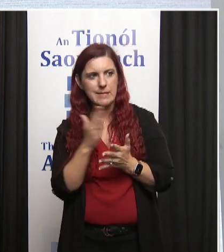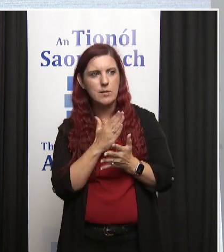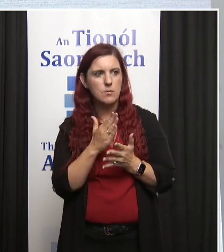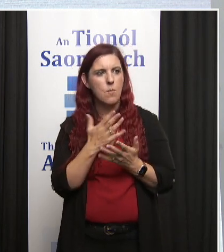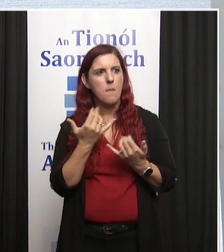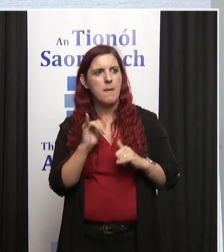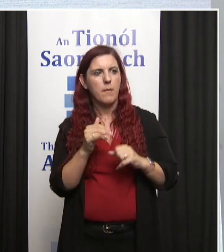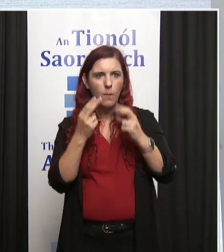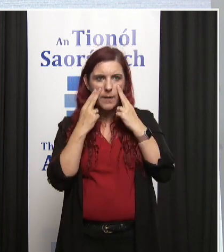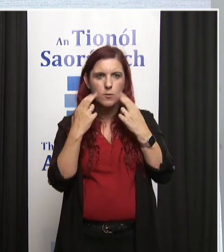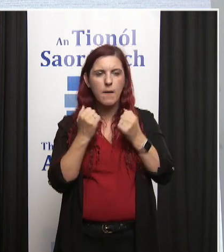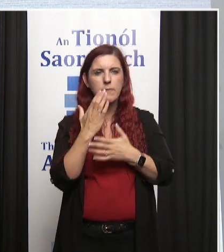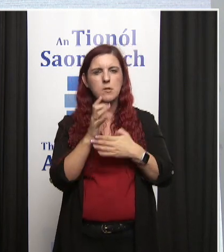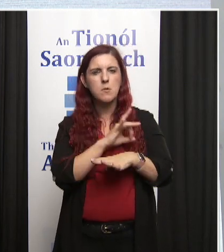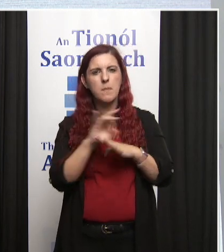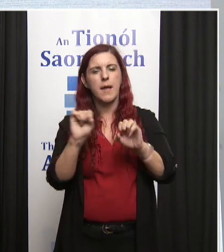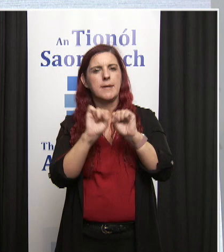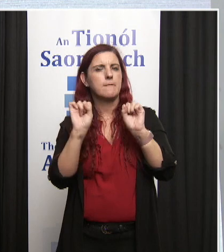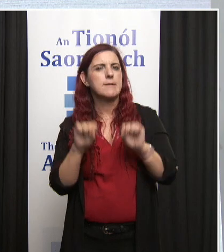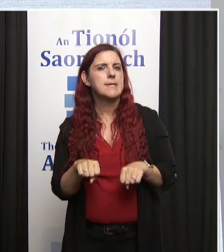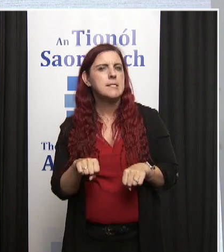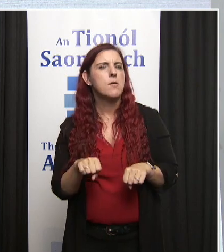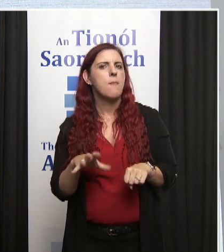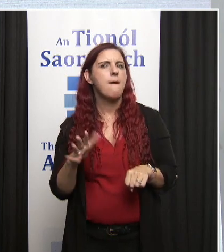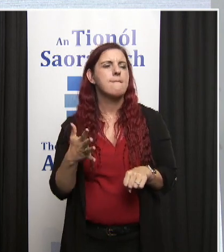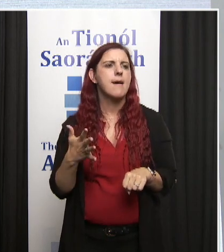probably would need to be some sort of system of